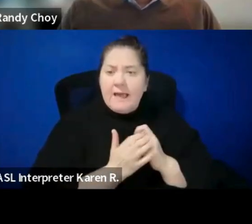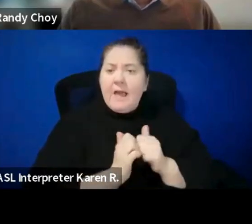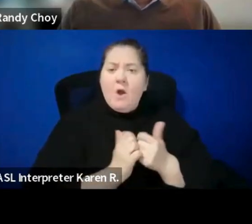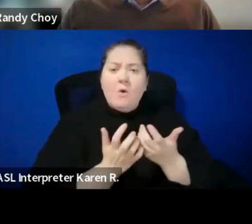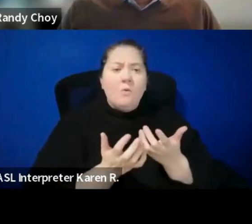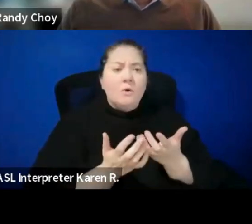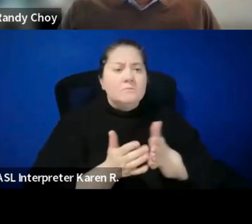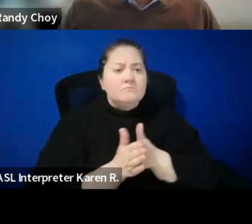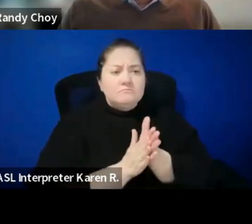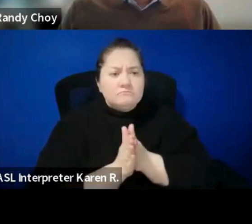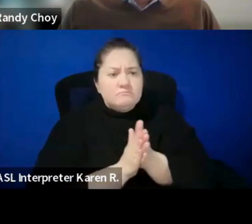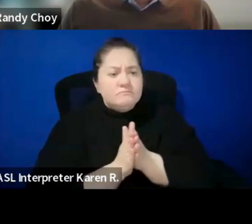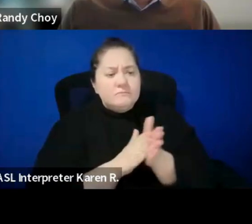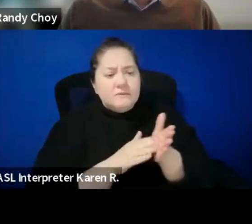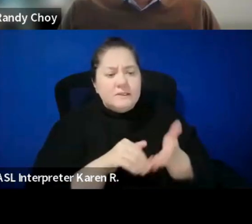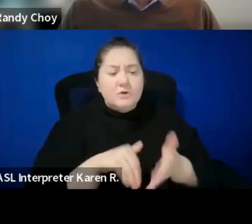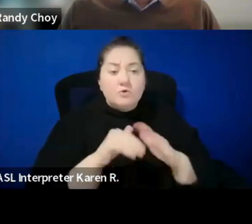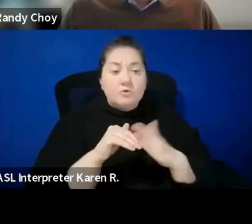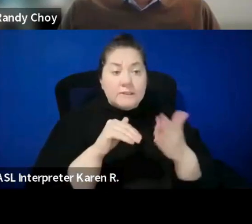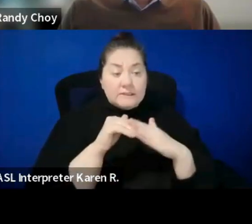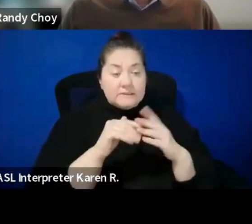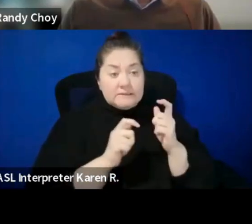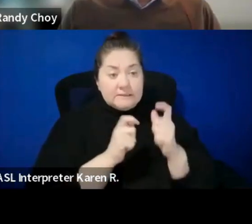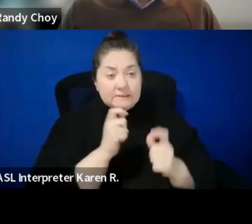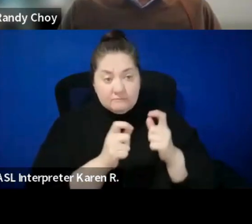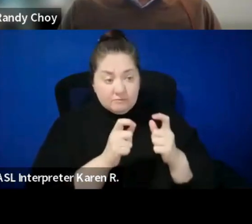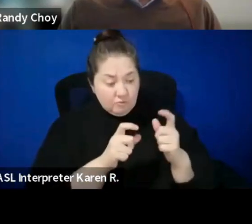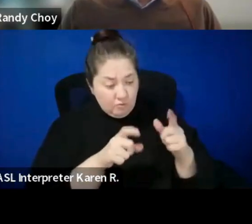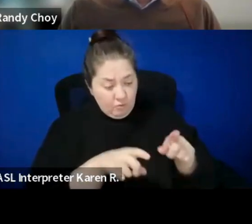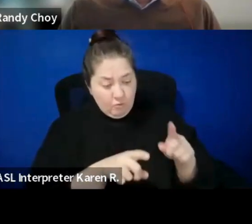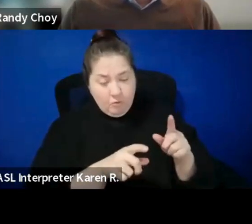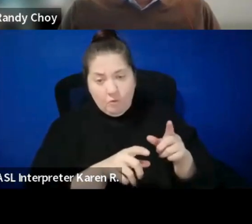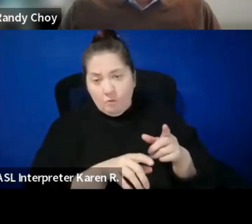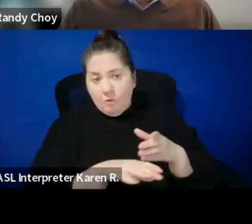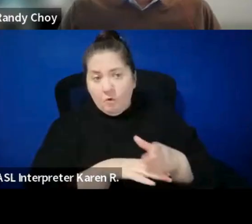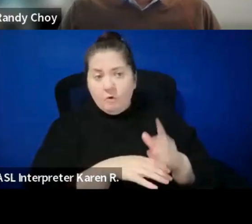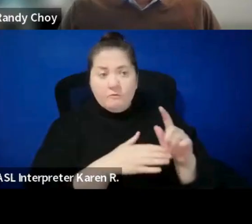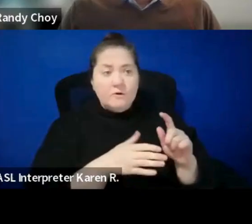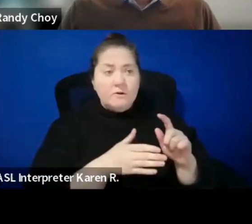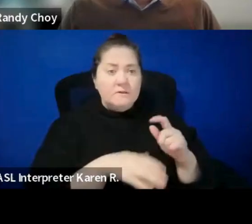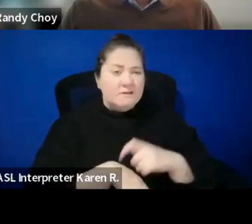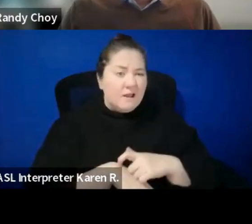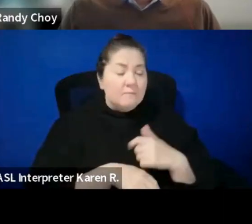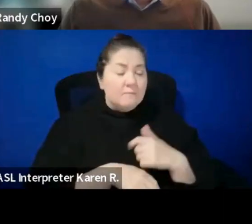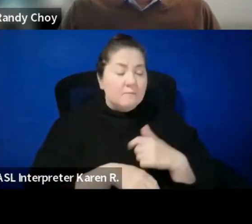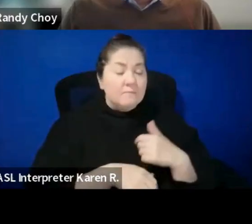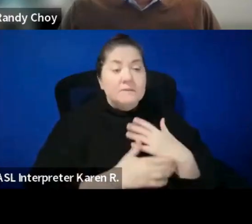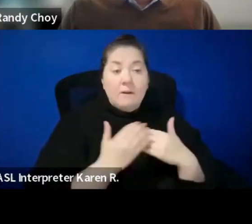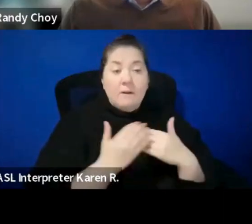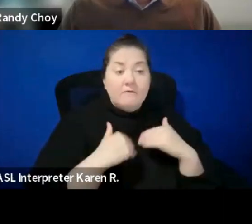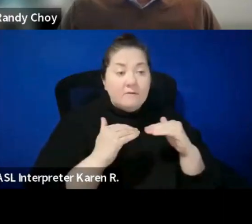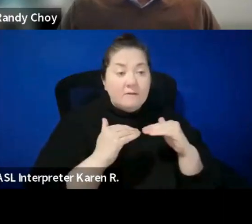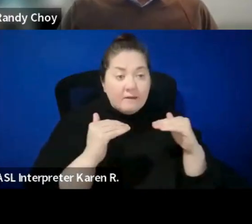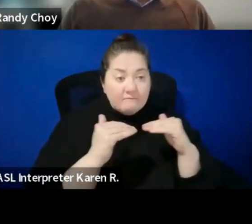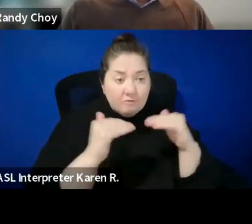incentivize increased giving over time. Now, some people have like levels, some people have a list you can kind of choose from. You need